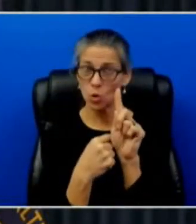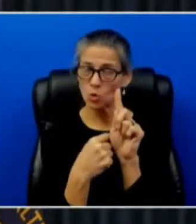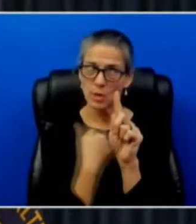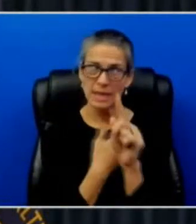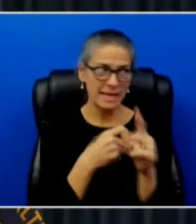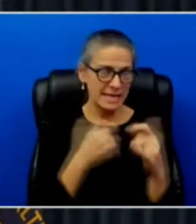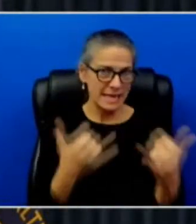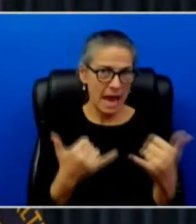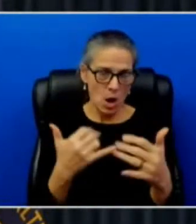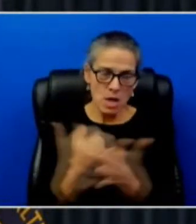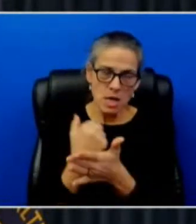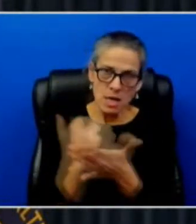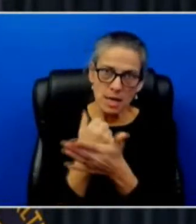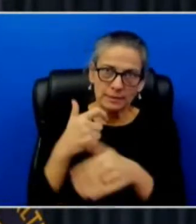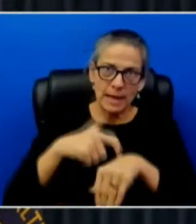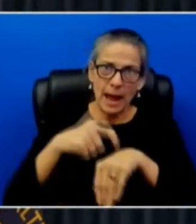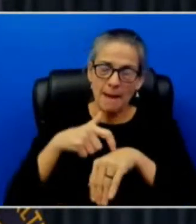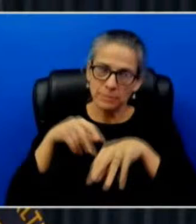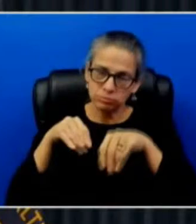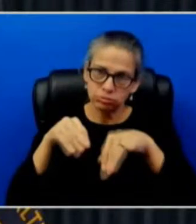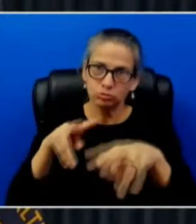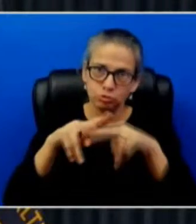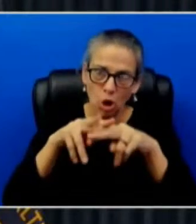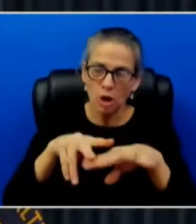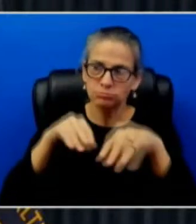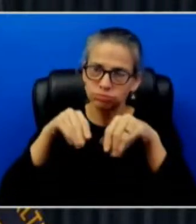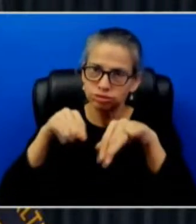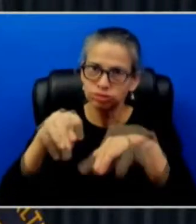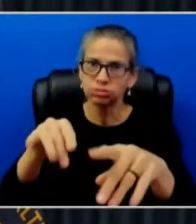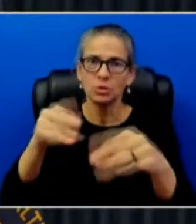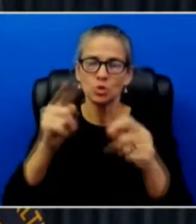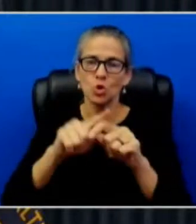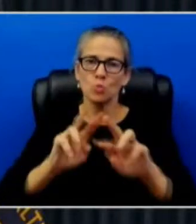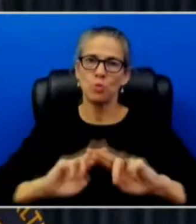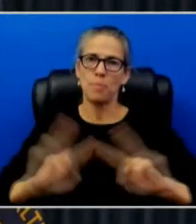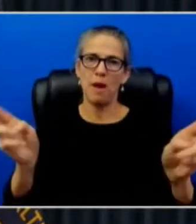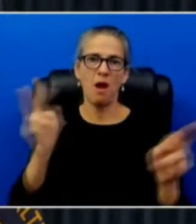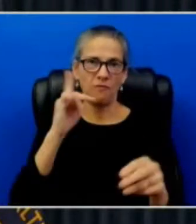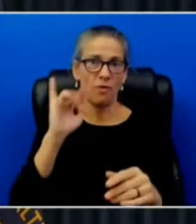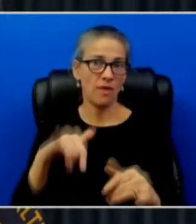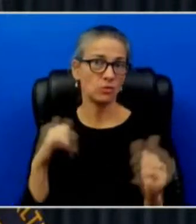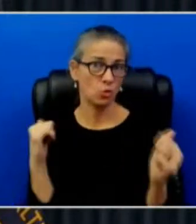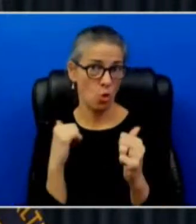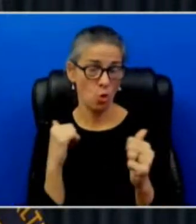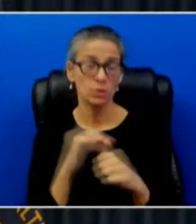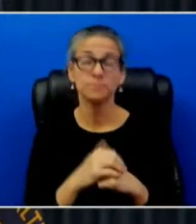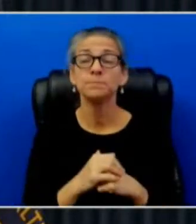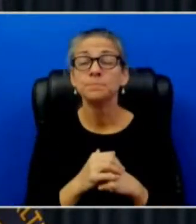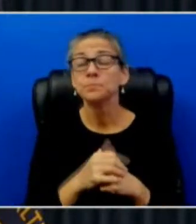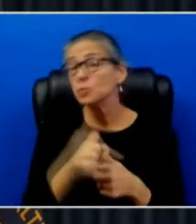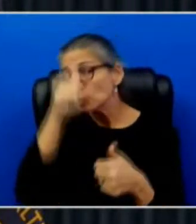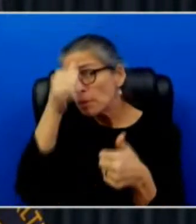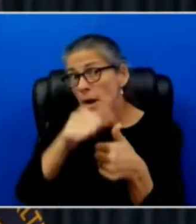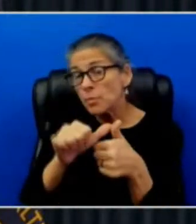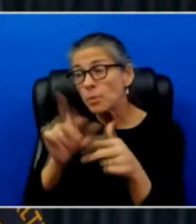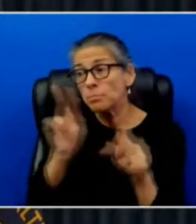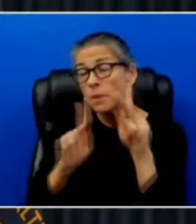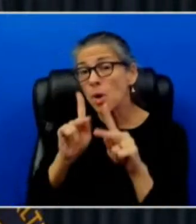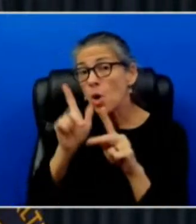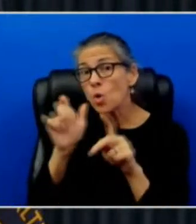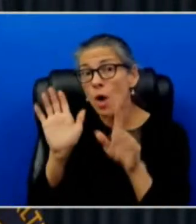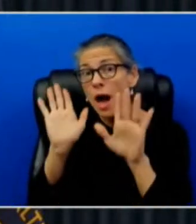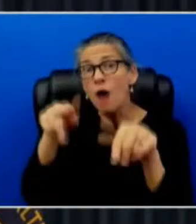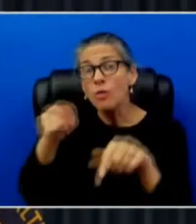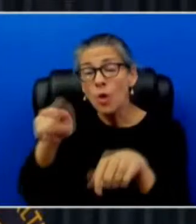possible throughout the course of today. Remember, the folks that are out treating the roads and trying to restore power, those